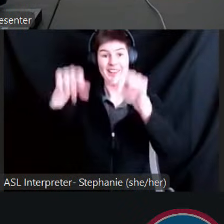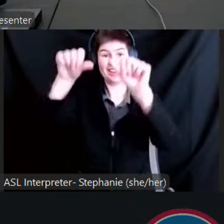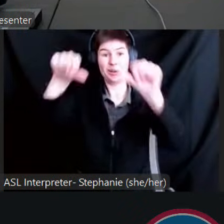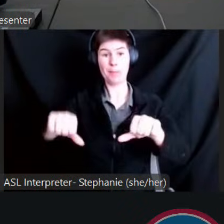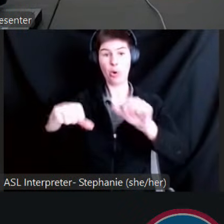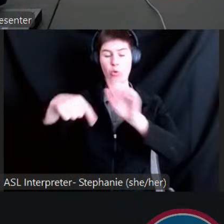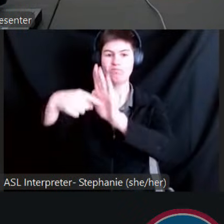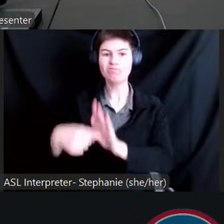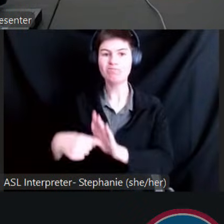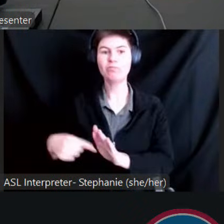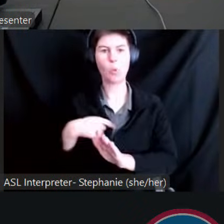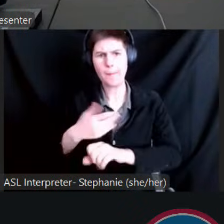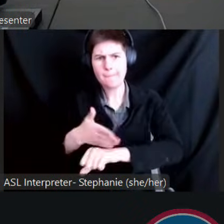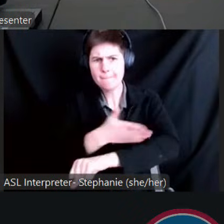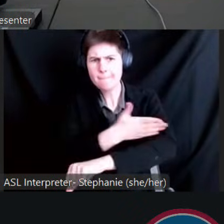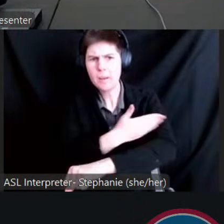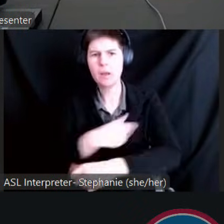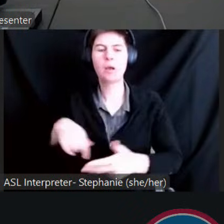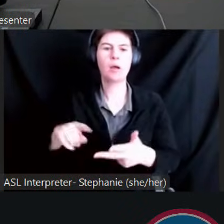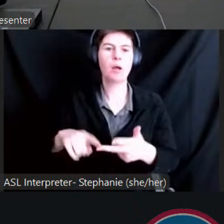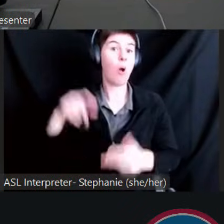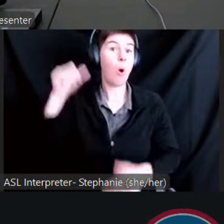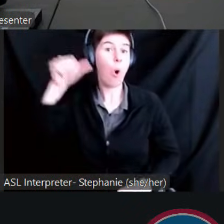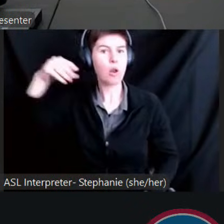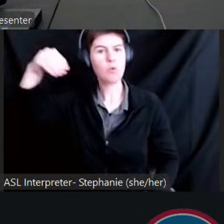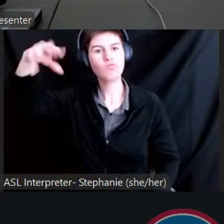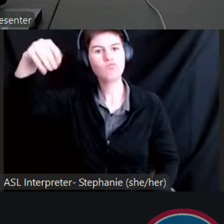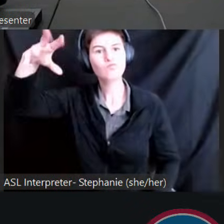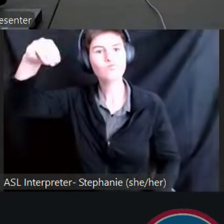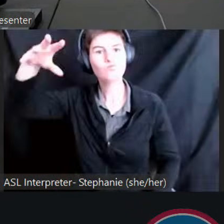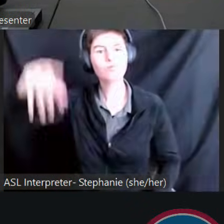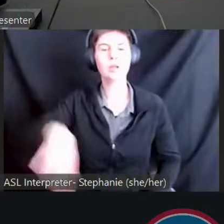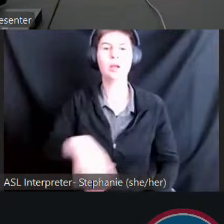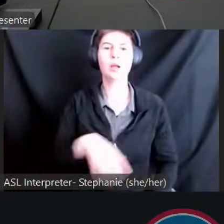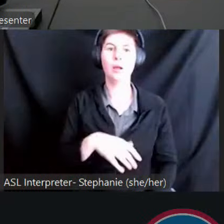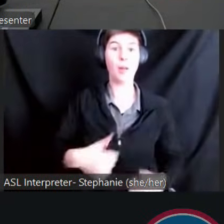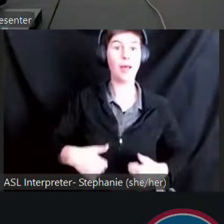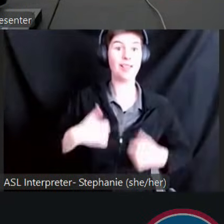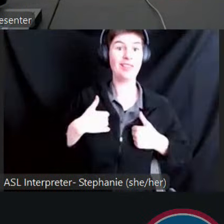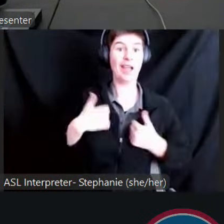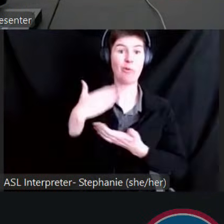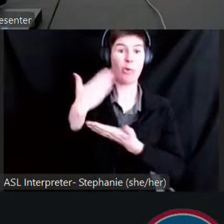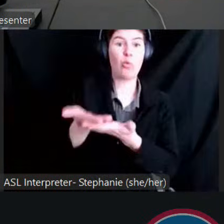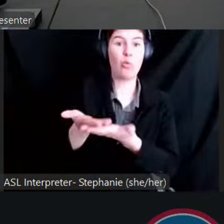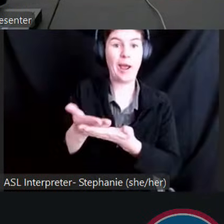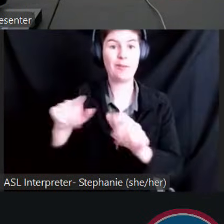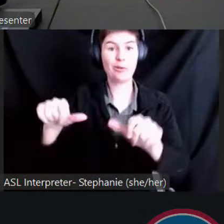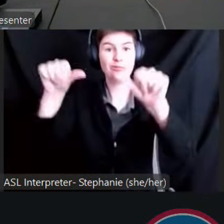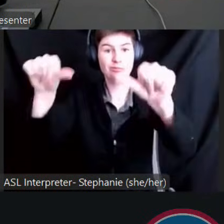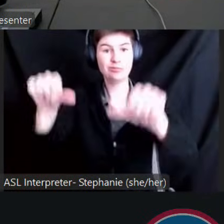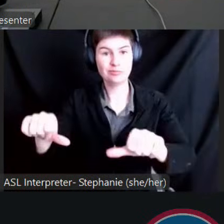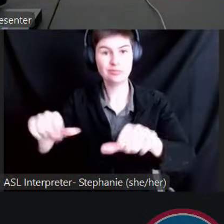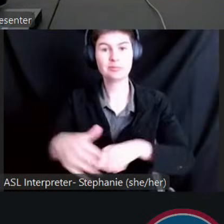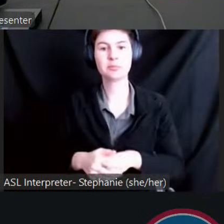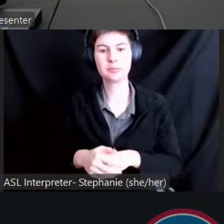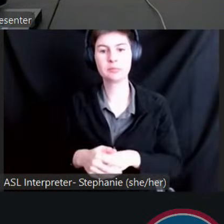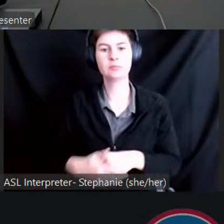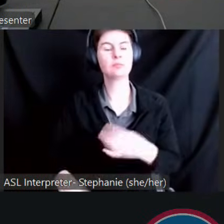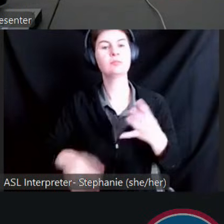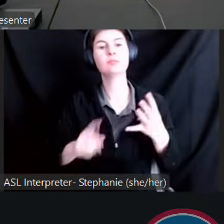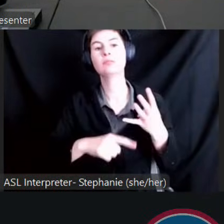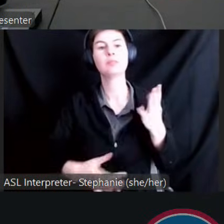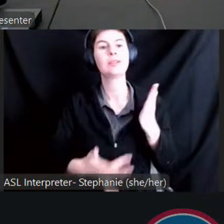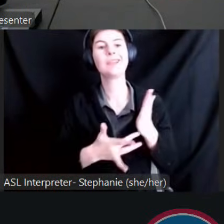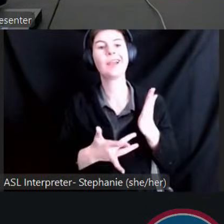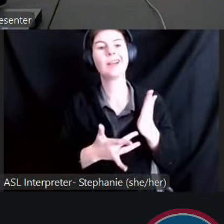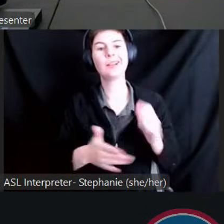audio and live arrival signs. So Then there's also the technology enhancements. An example of that